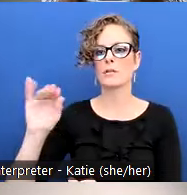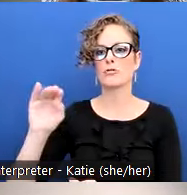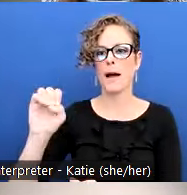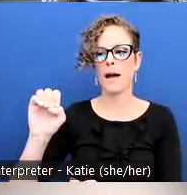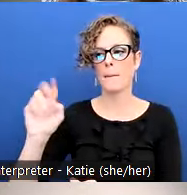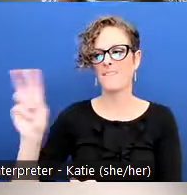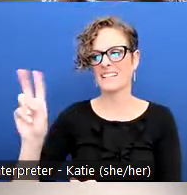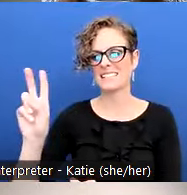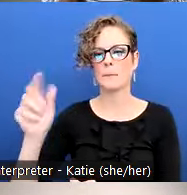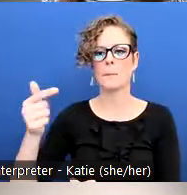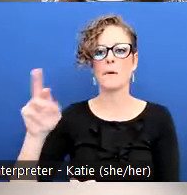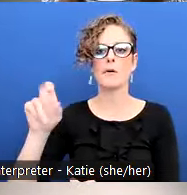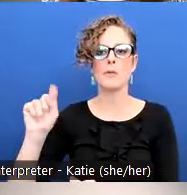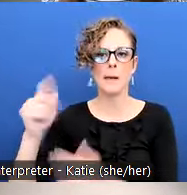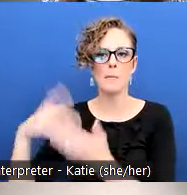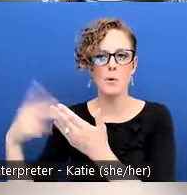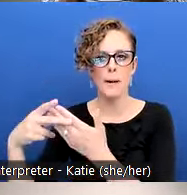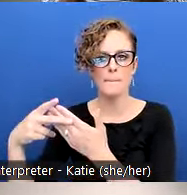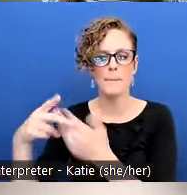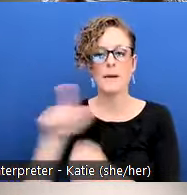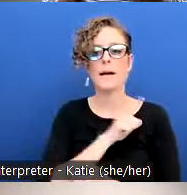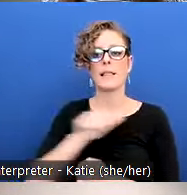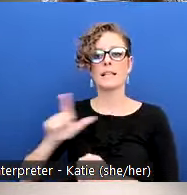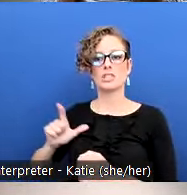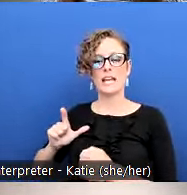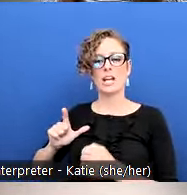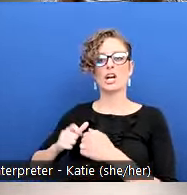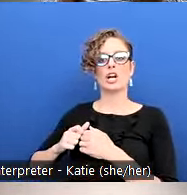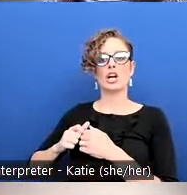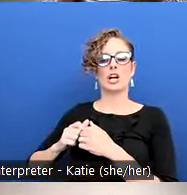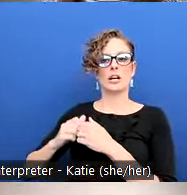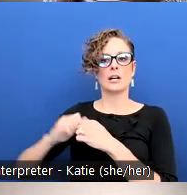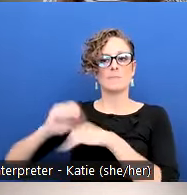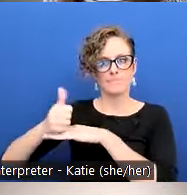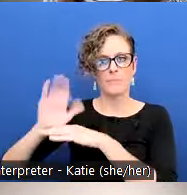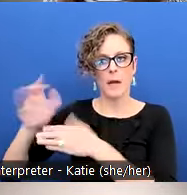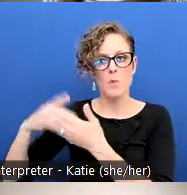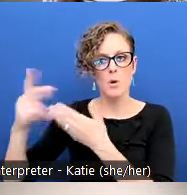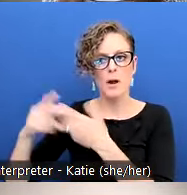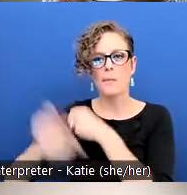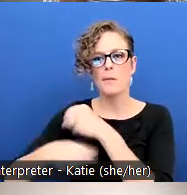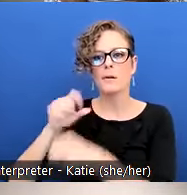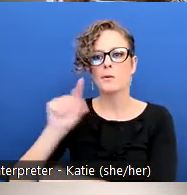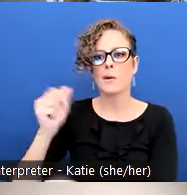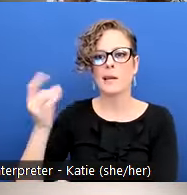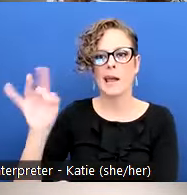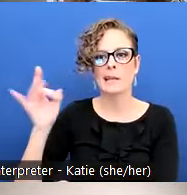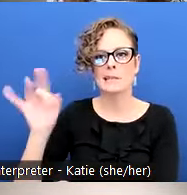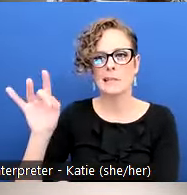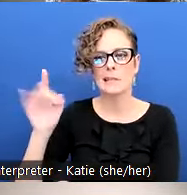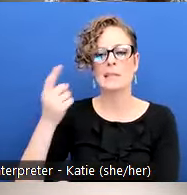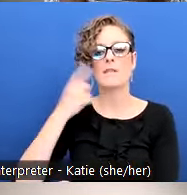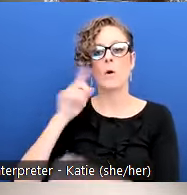was created by the legislature in 2018 to reach crime victims from historically underserved